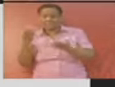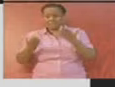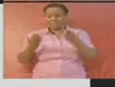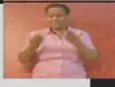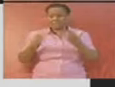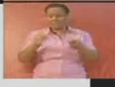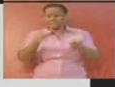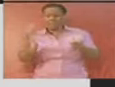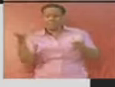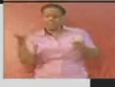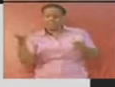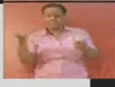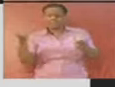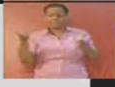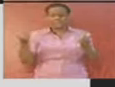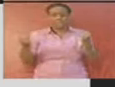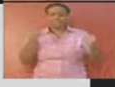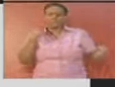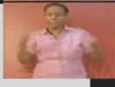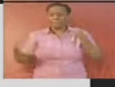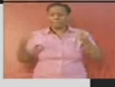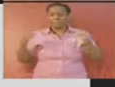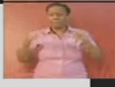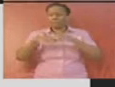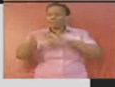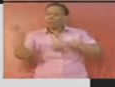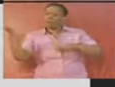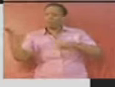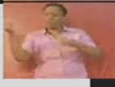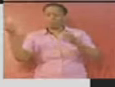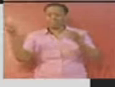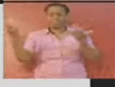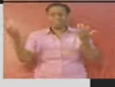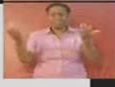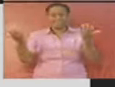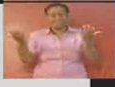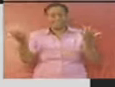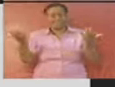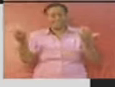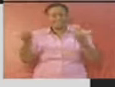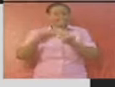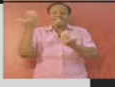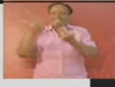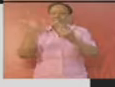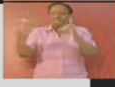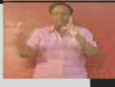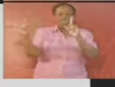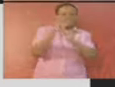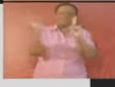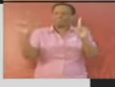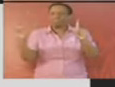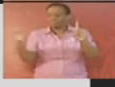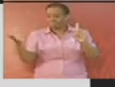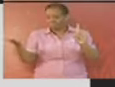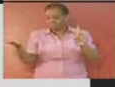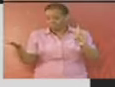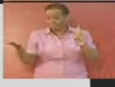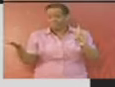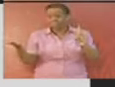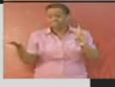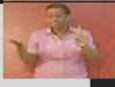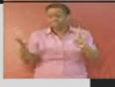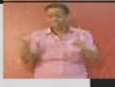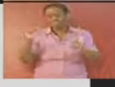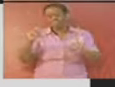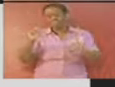it could be your in-laws. And that is what we are trying to avoid this December. Because if